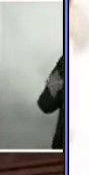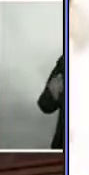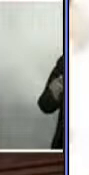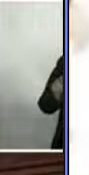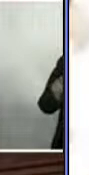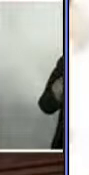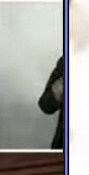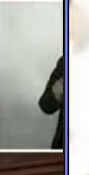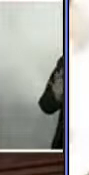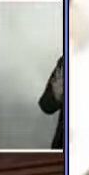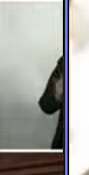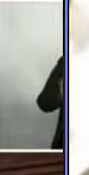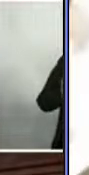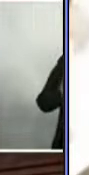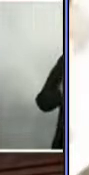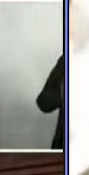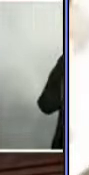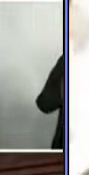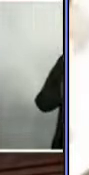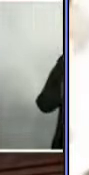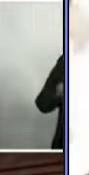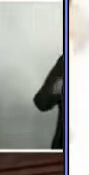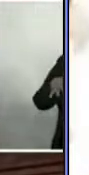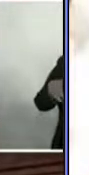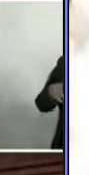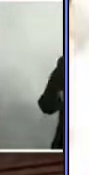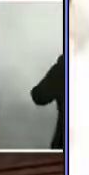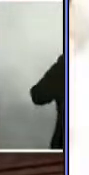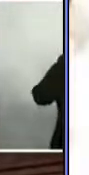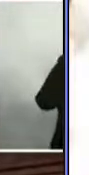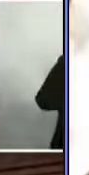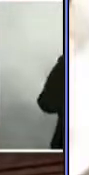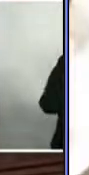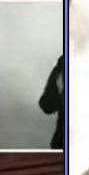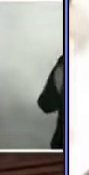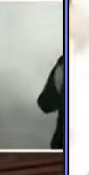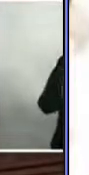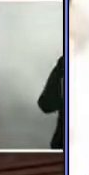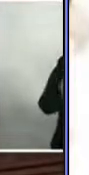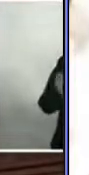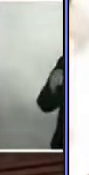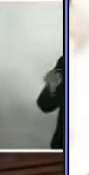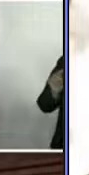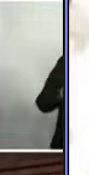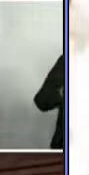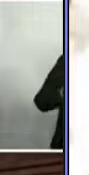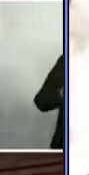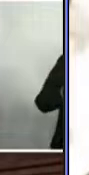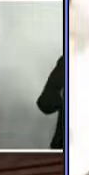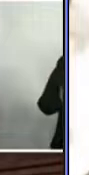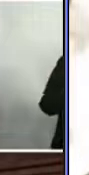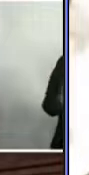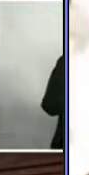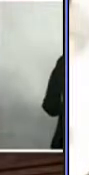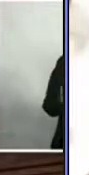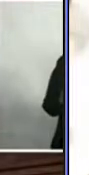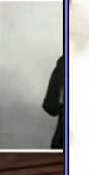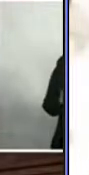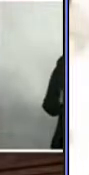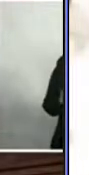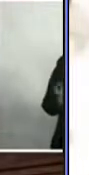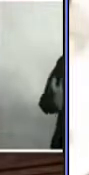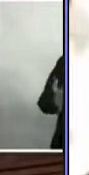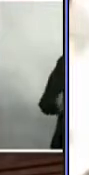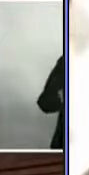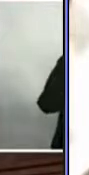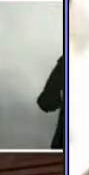committee, to ensure that clean audits are pushed, as well as the fact that a consequence management framework has